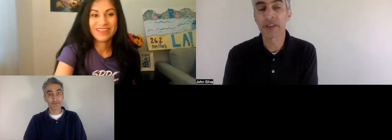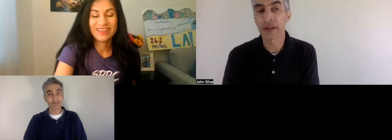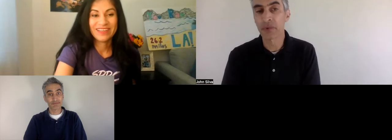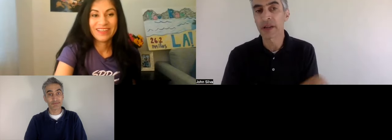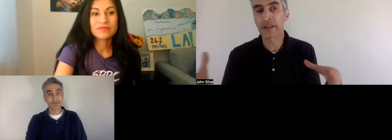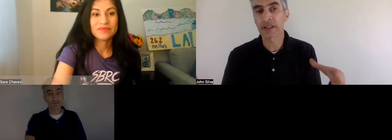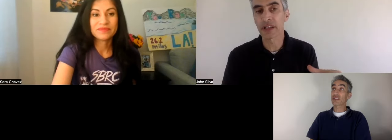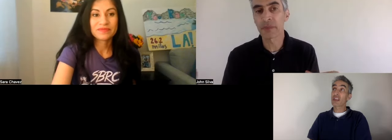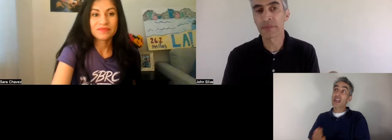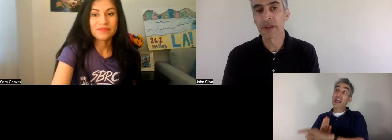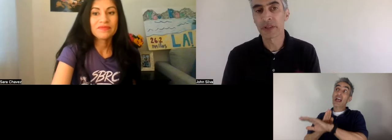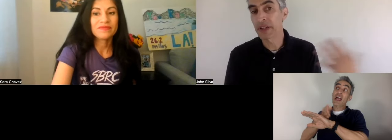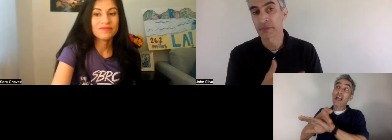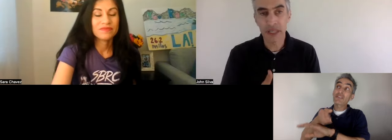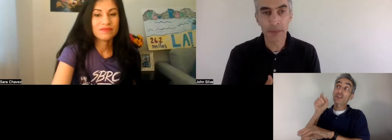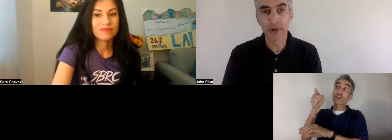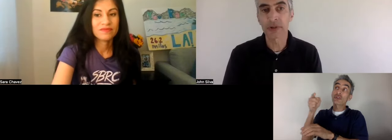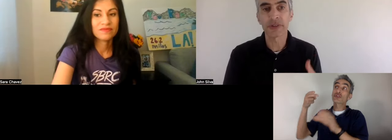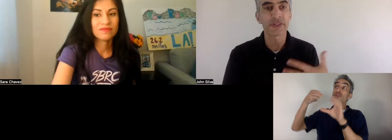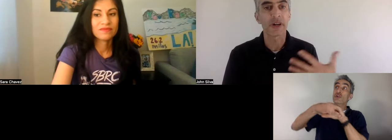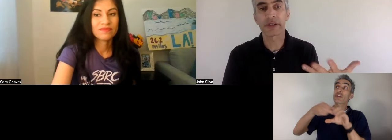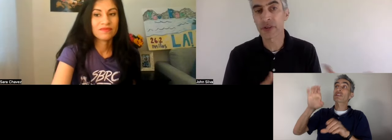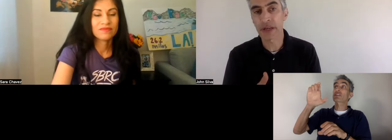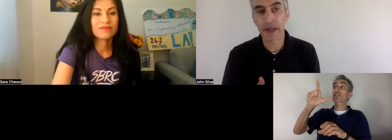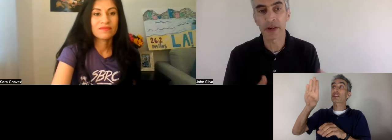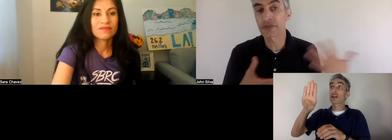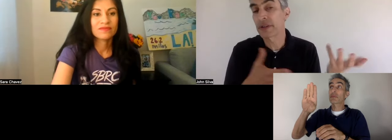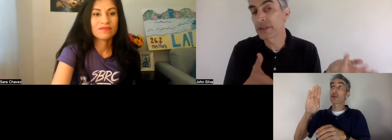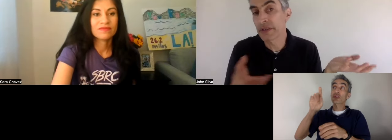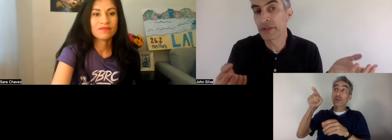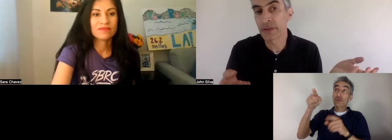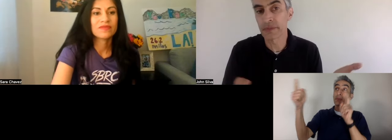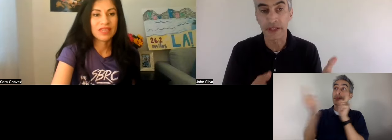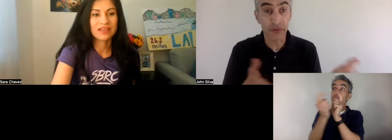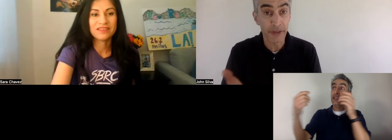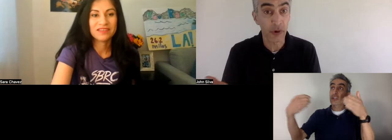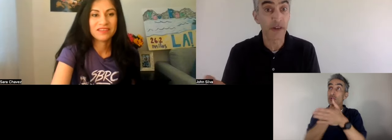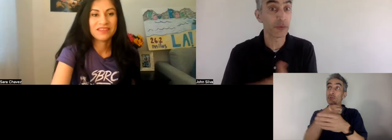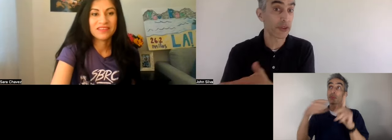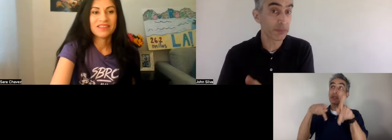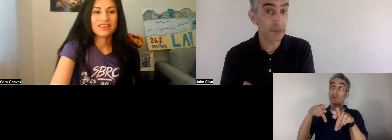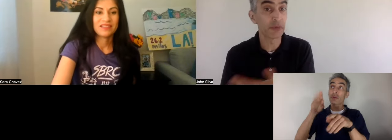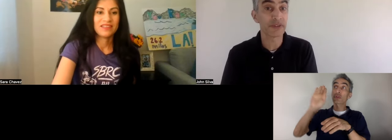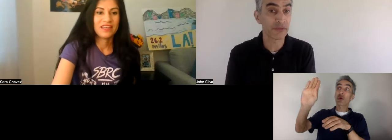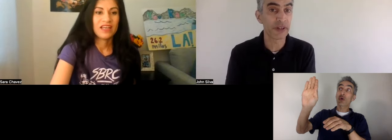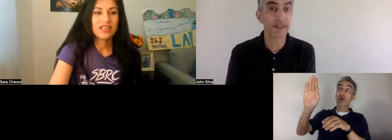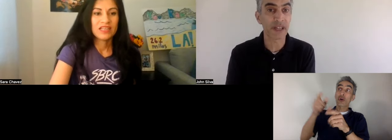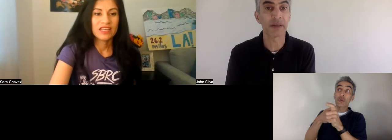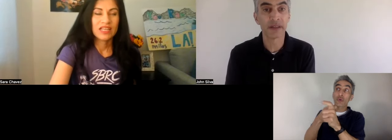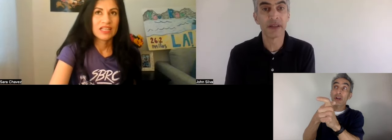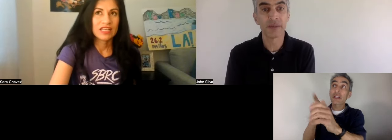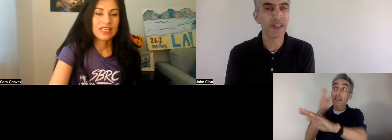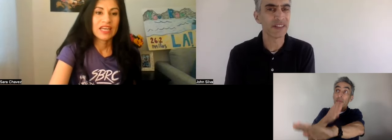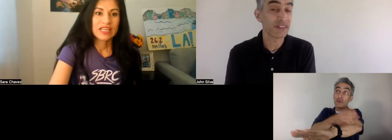Yeah. And in the club, you met some people, you started to train better, you trained more often with other people, made some friends,